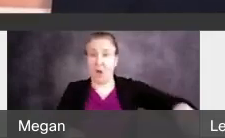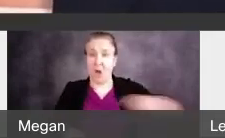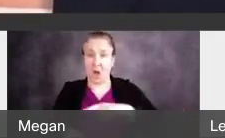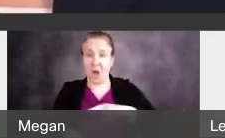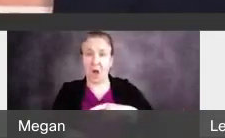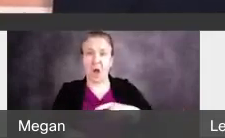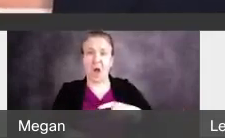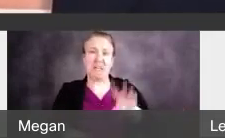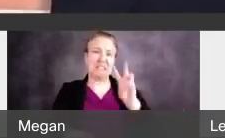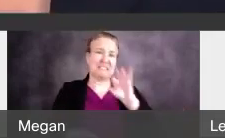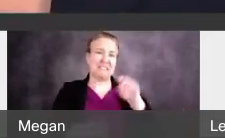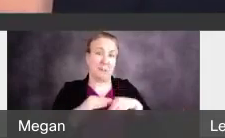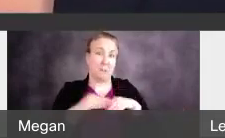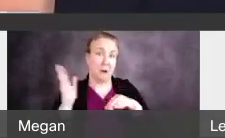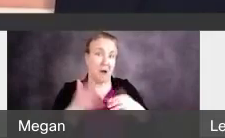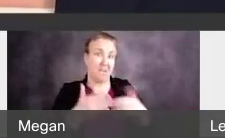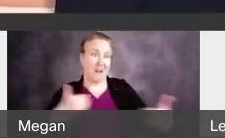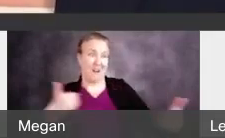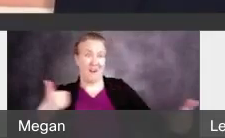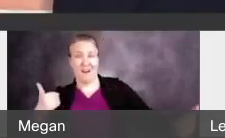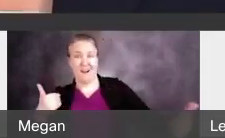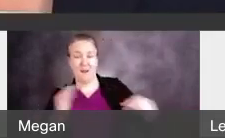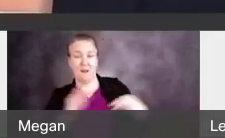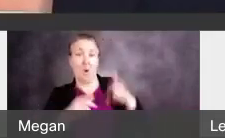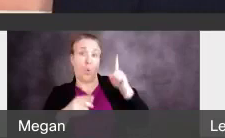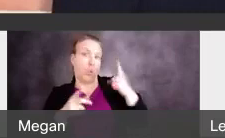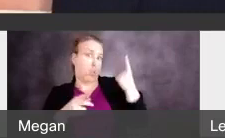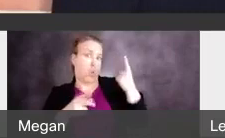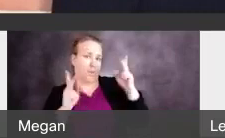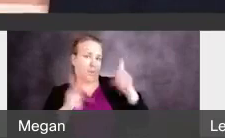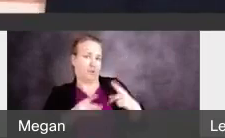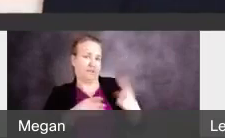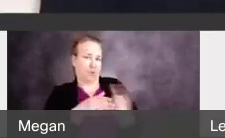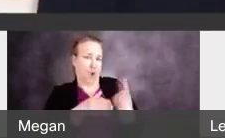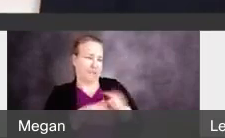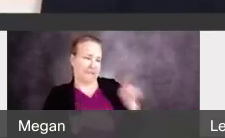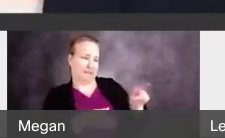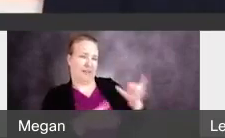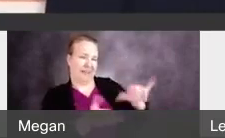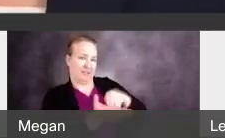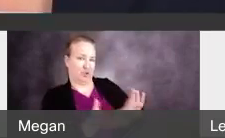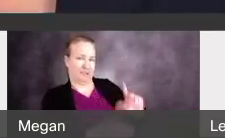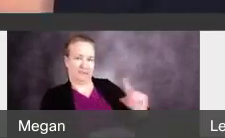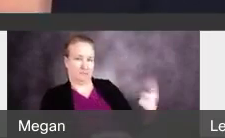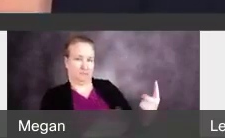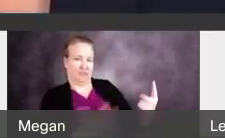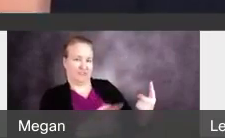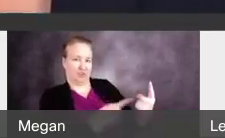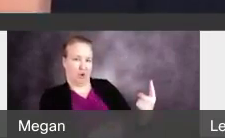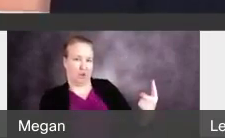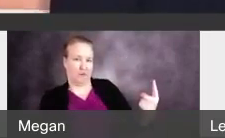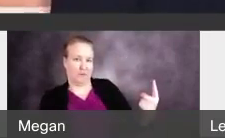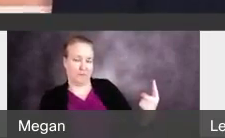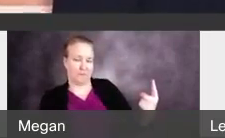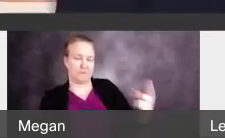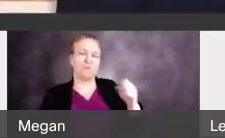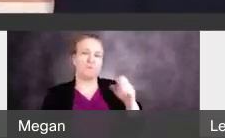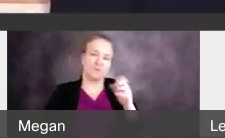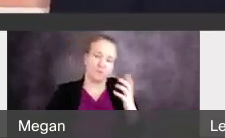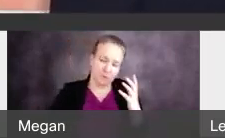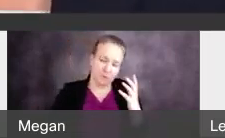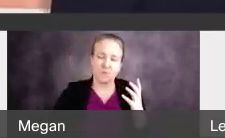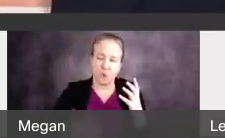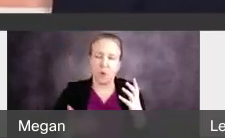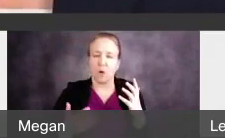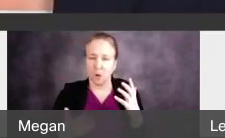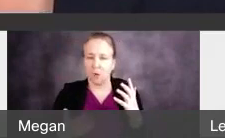feet away, then the only person that has to quarantine is the student that tested positive. So these are some of